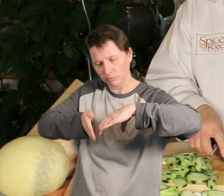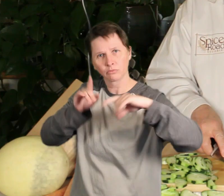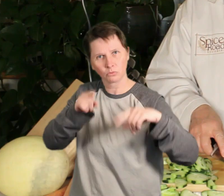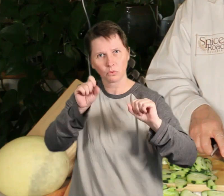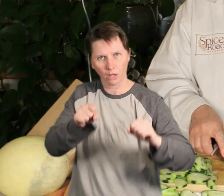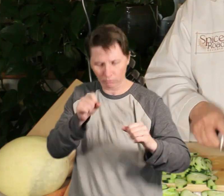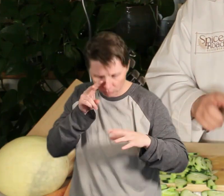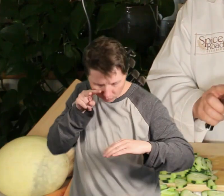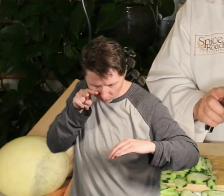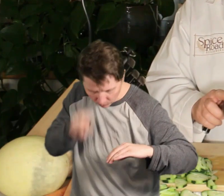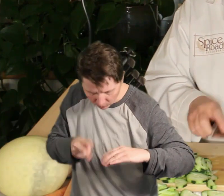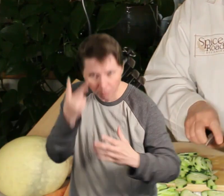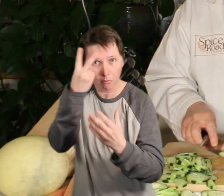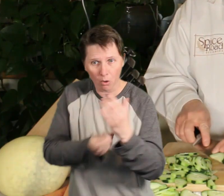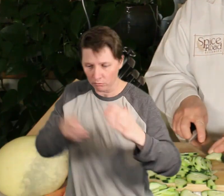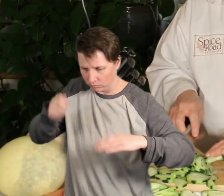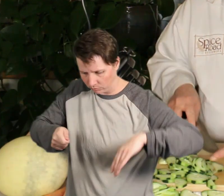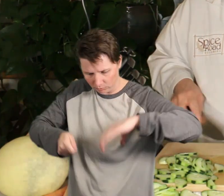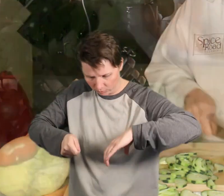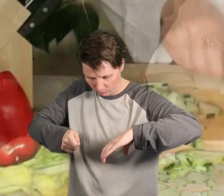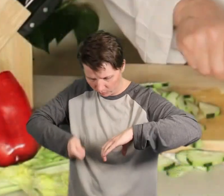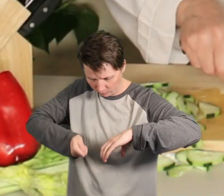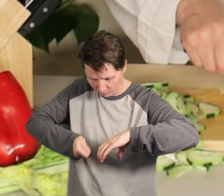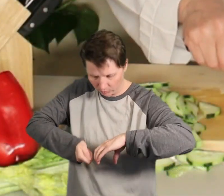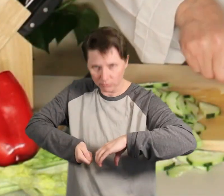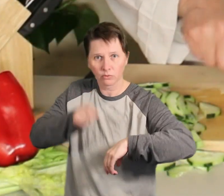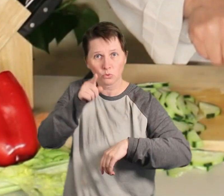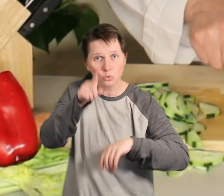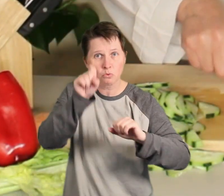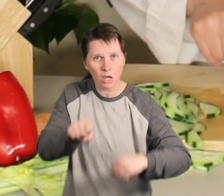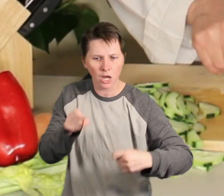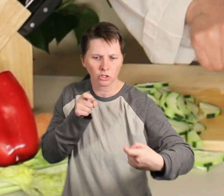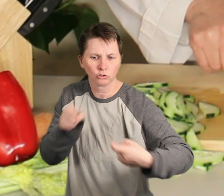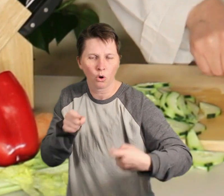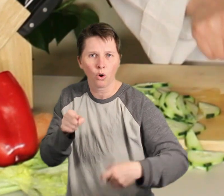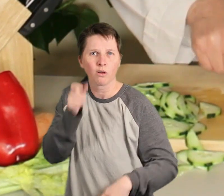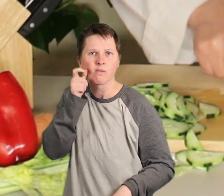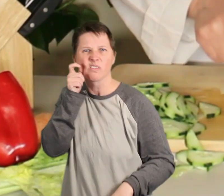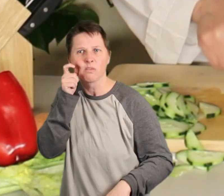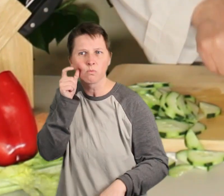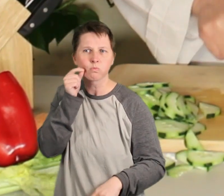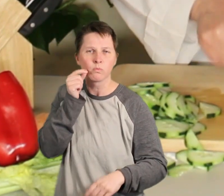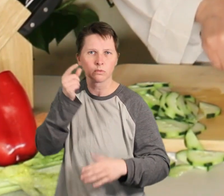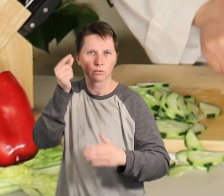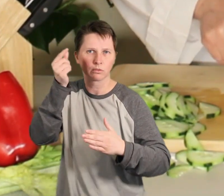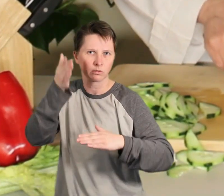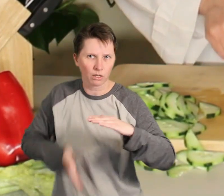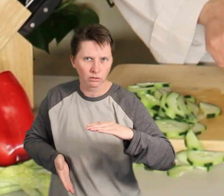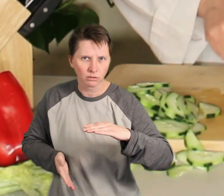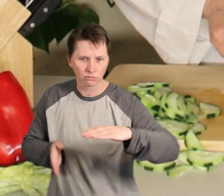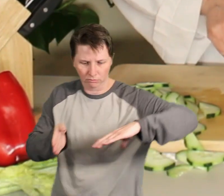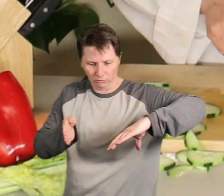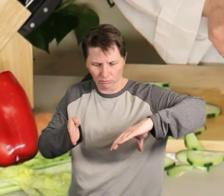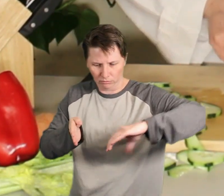actual size or thickness of what you're cutting. As you can see, I'm drawing it